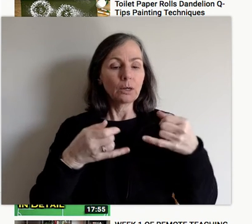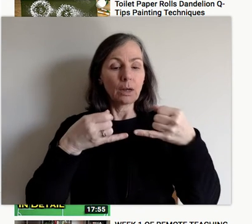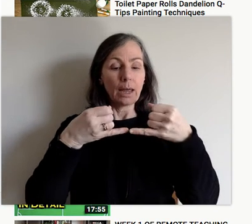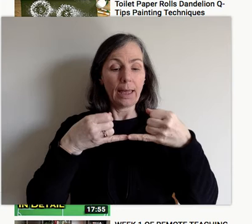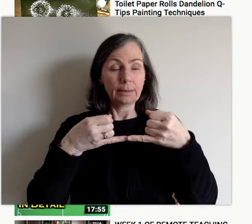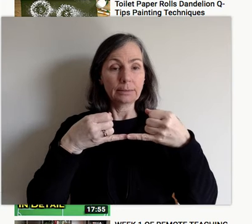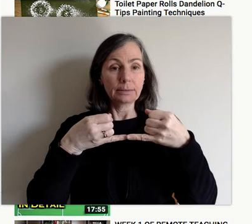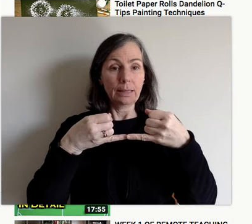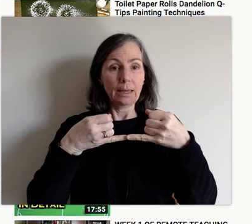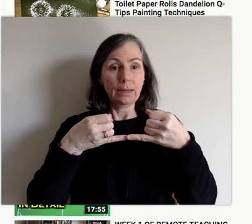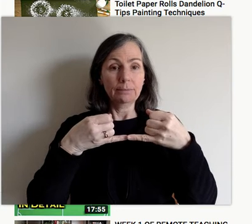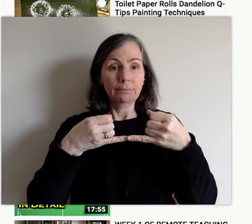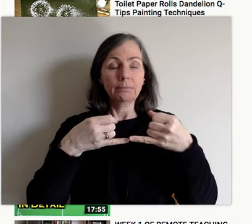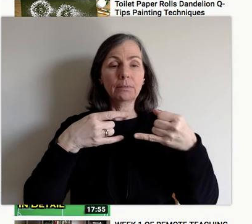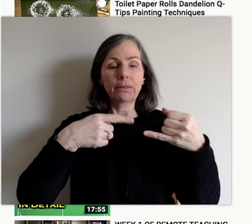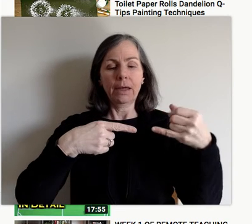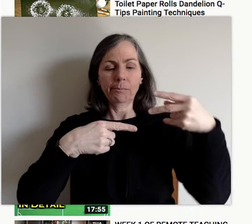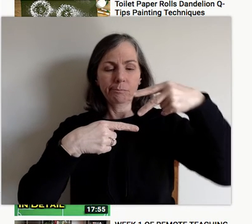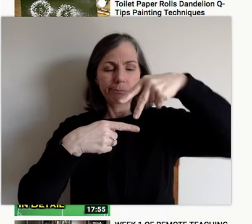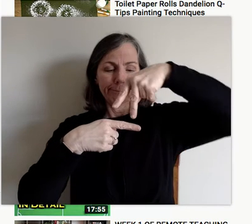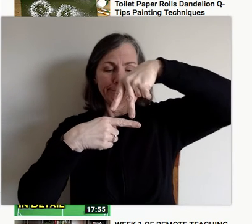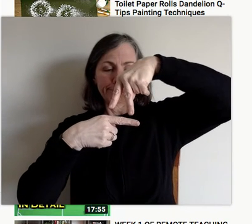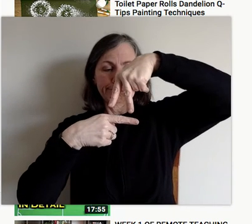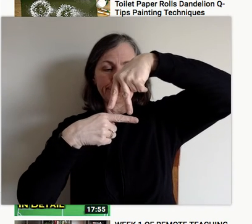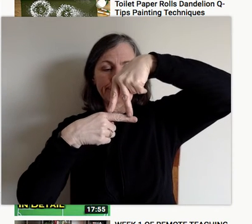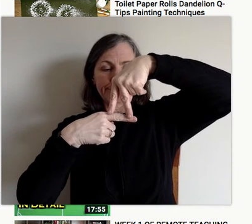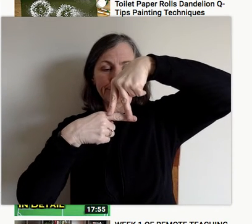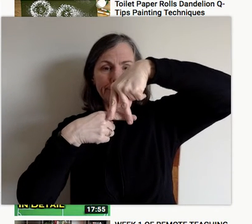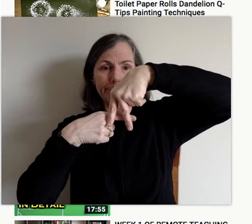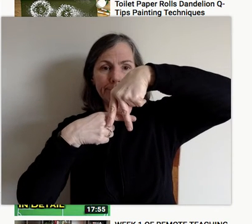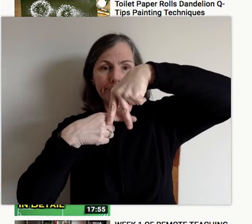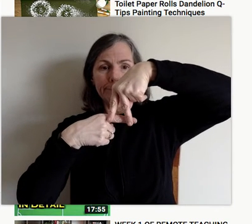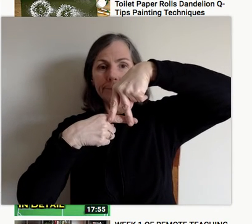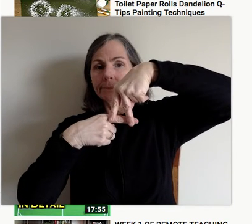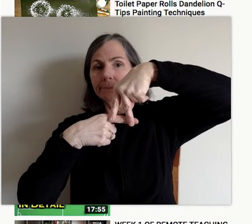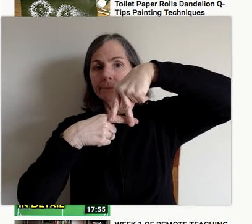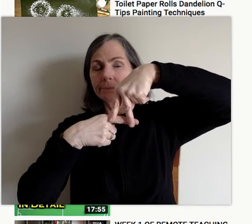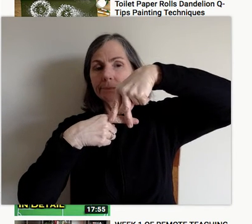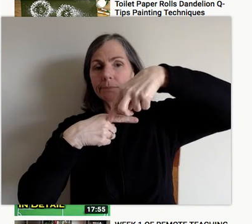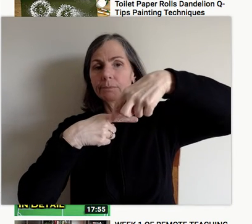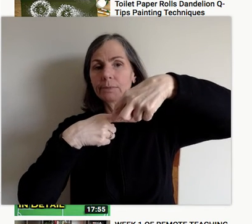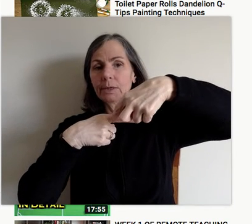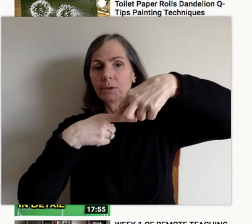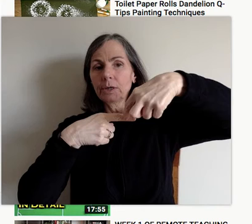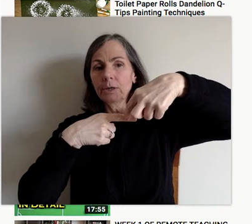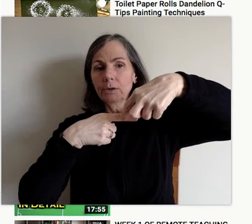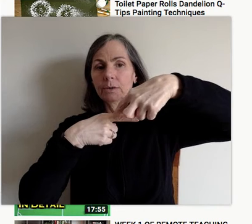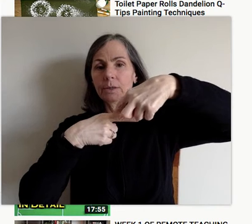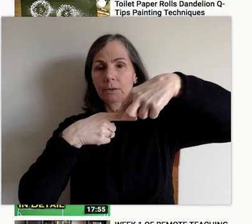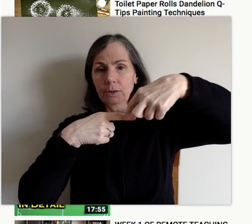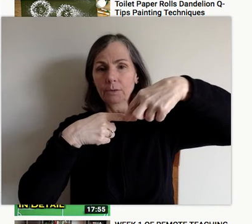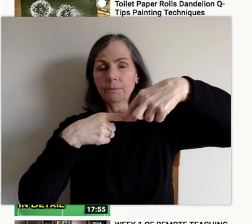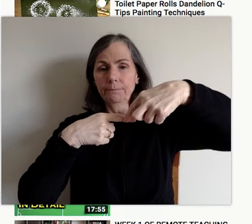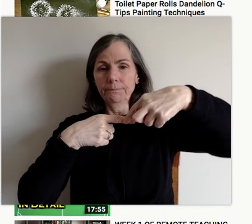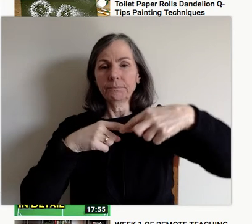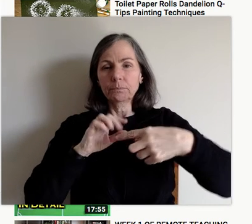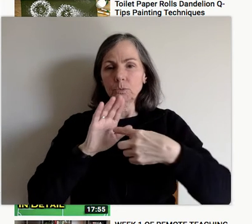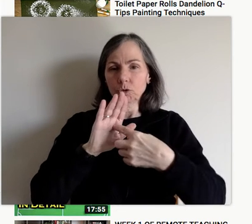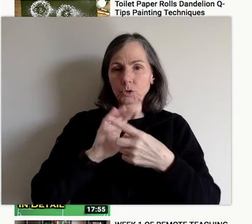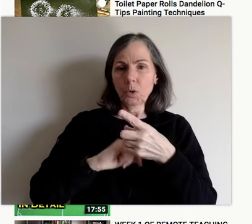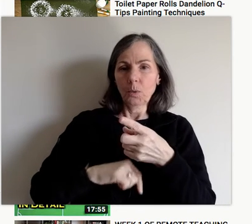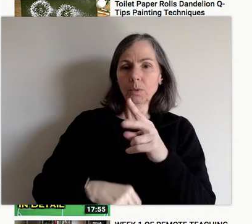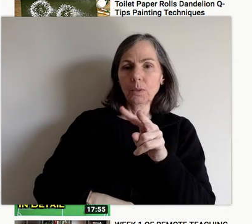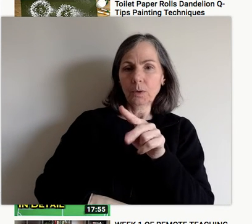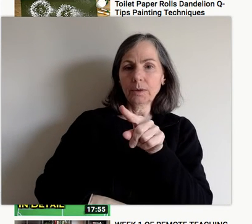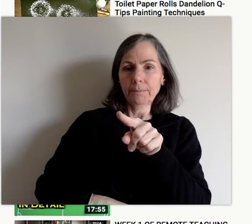So the x-intercepts are where, if you look at our graph again on the left, it's